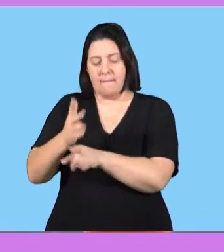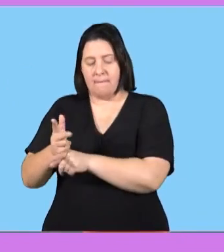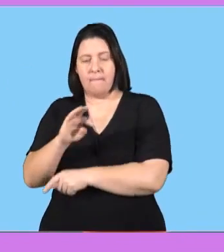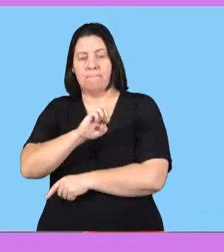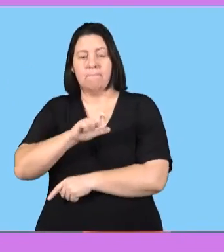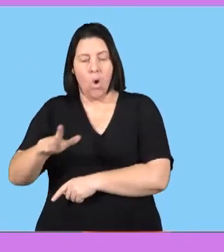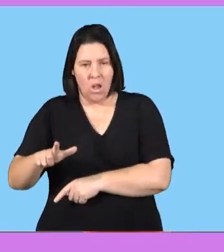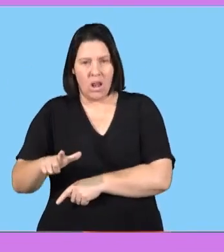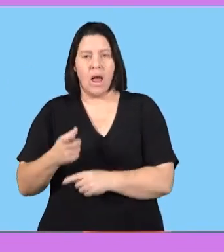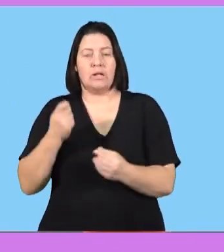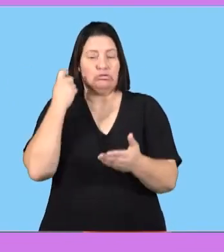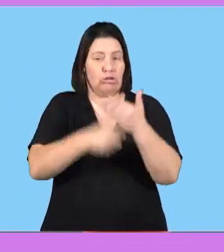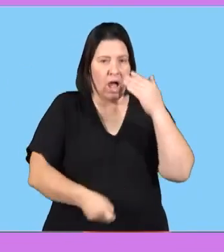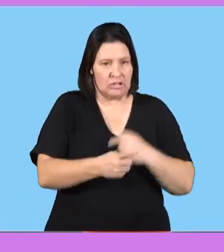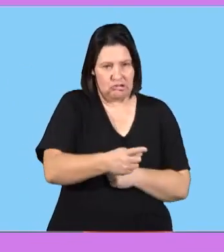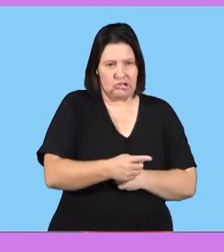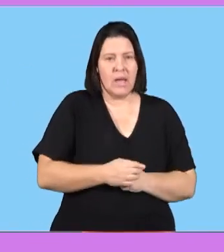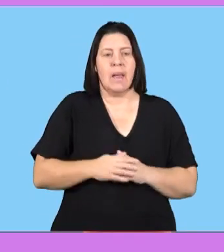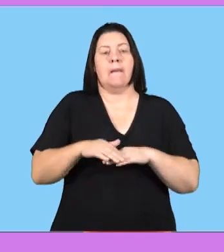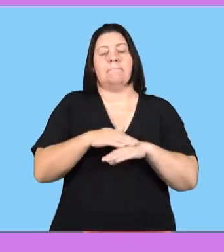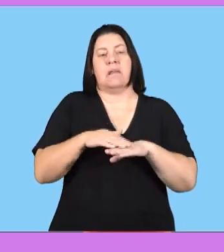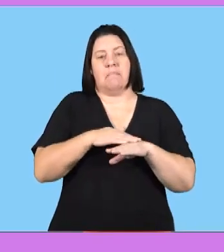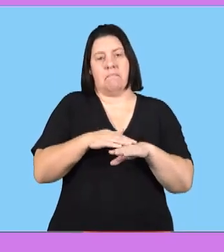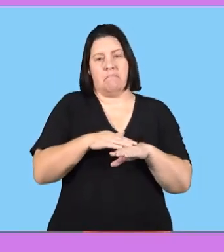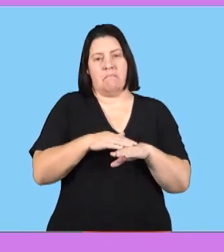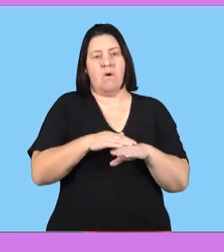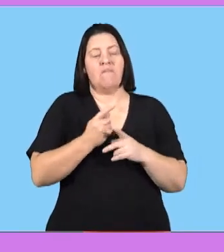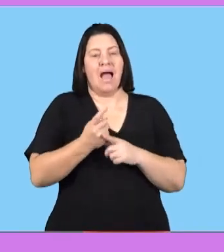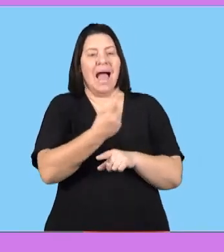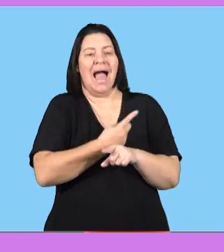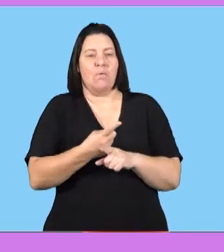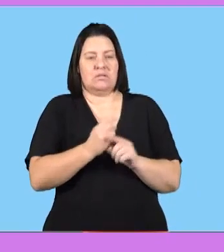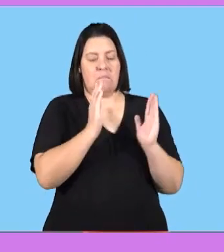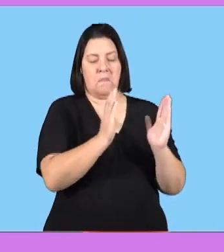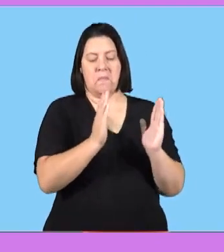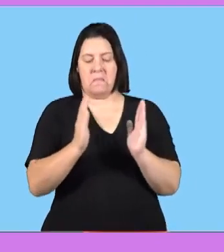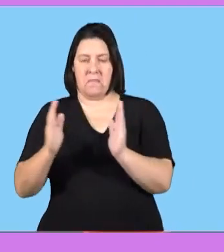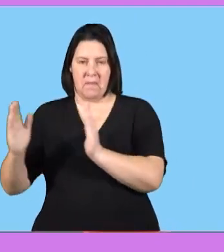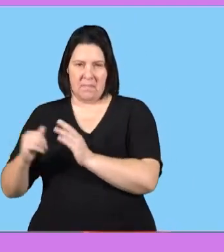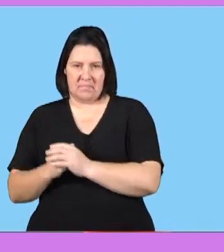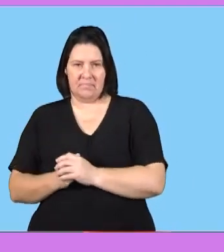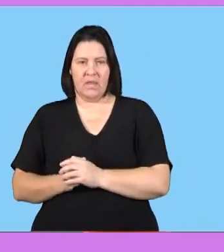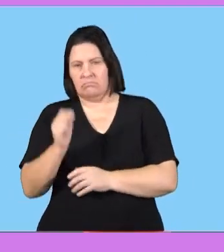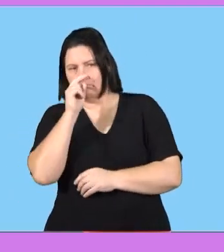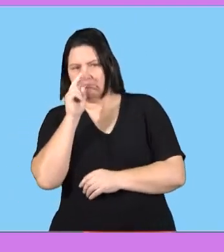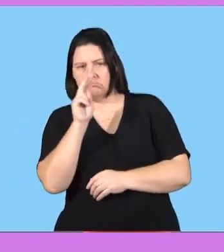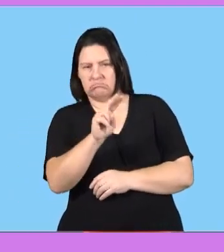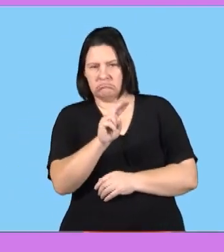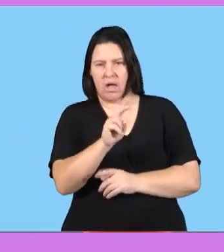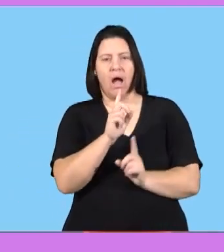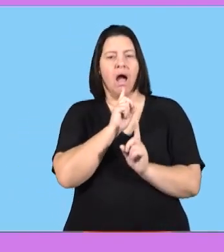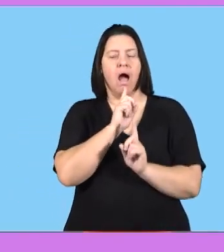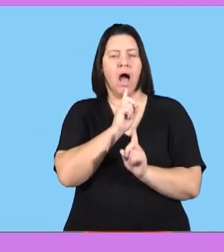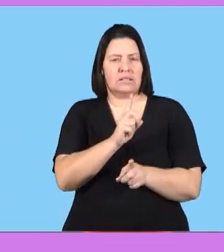the mall is fixed for a minimum number represented on the table. Use the table to answer